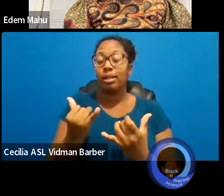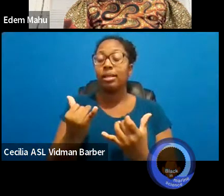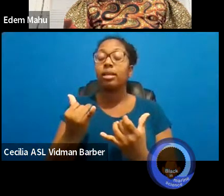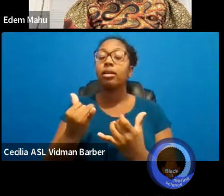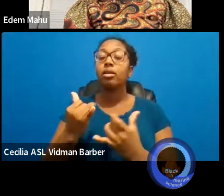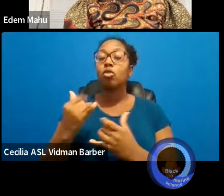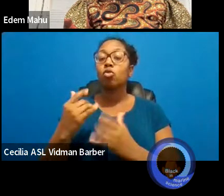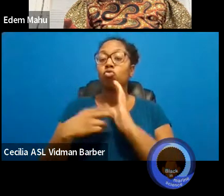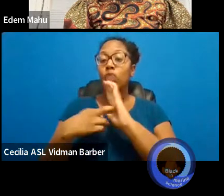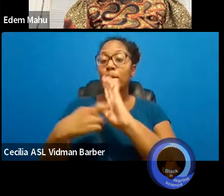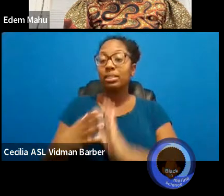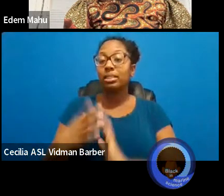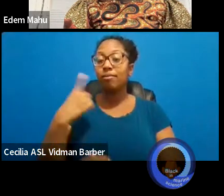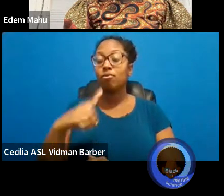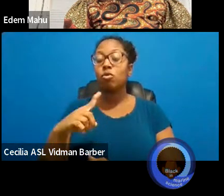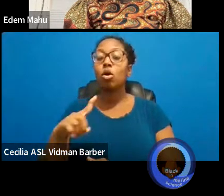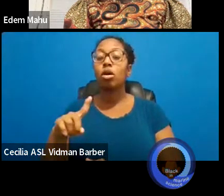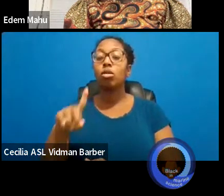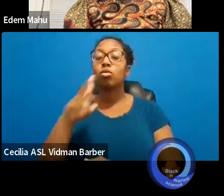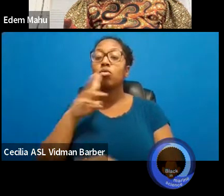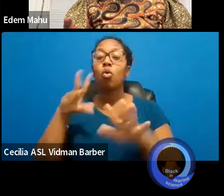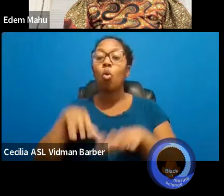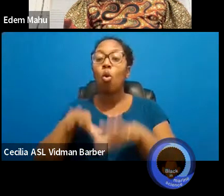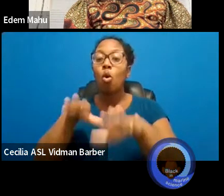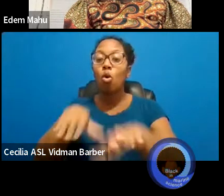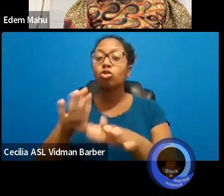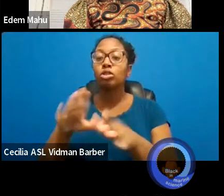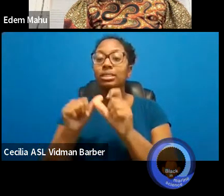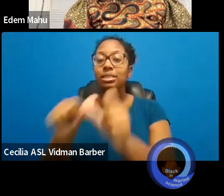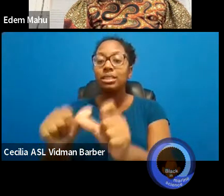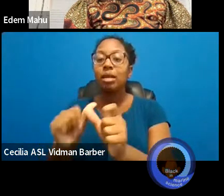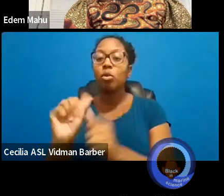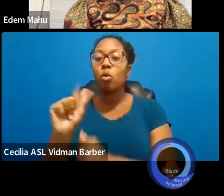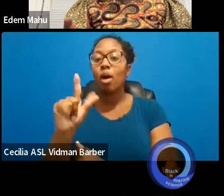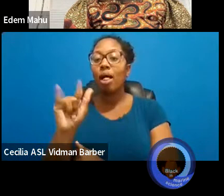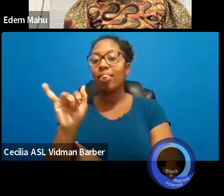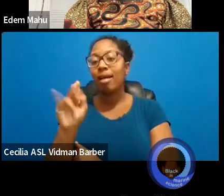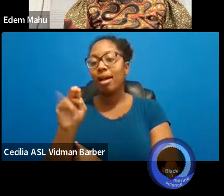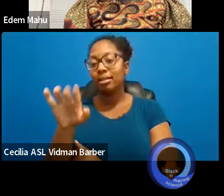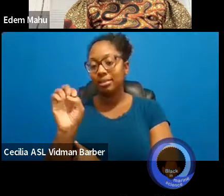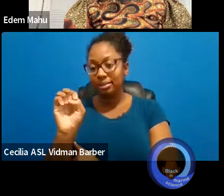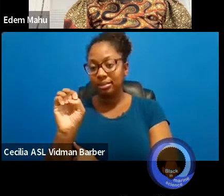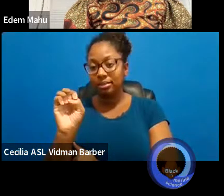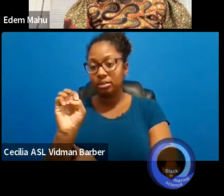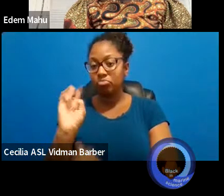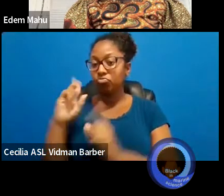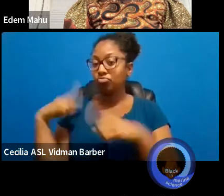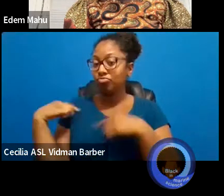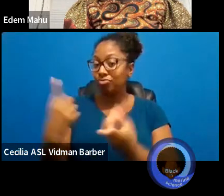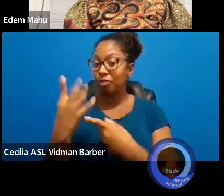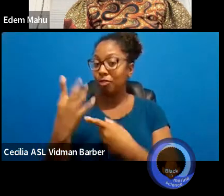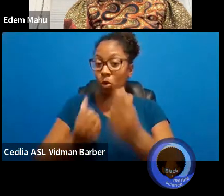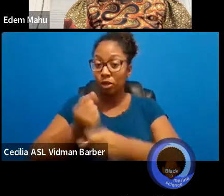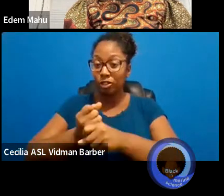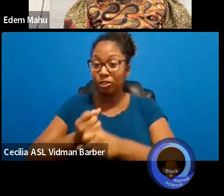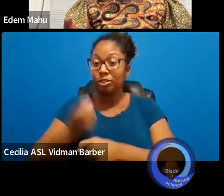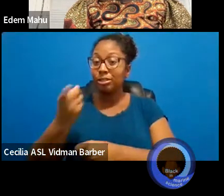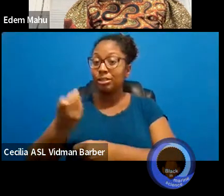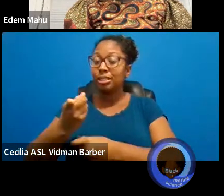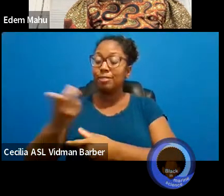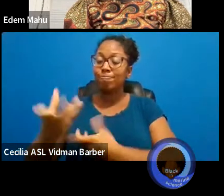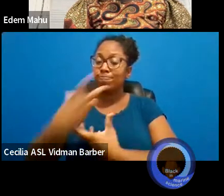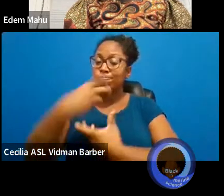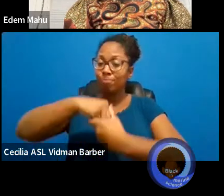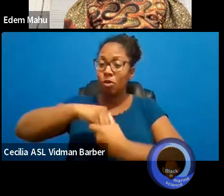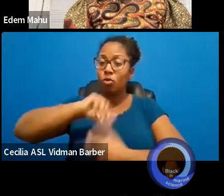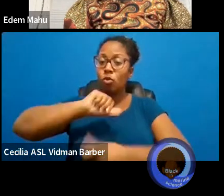Ocean Alliance, where he just was in COP27 in Egypt. Over the past 4 years, Mr. Forbi's work has been